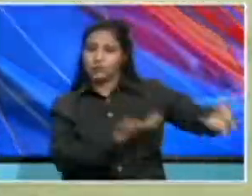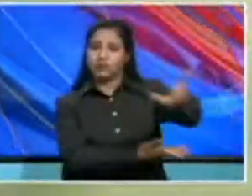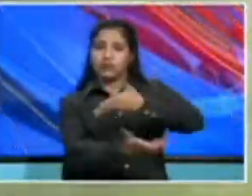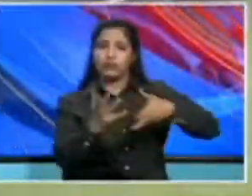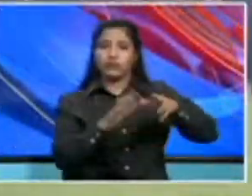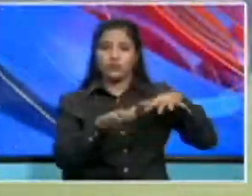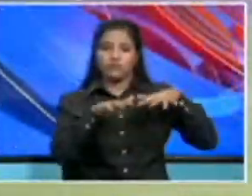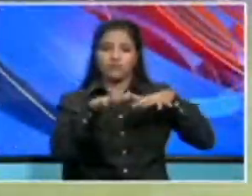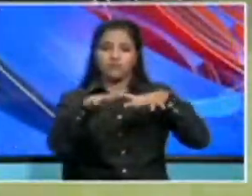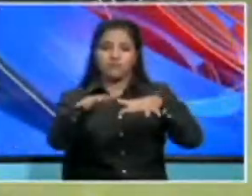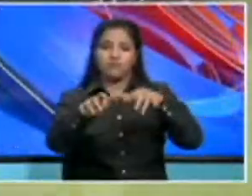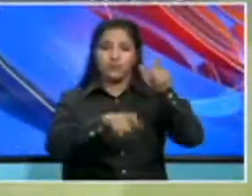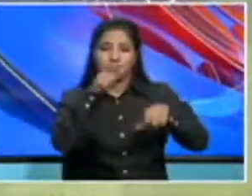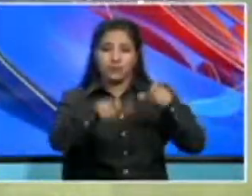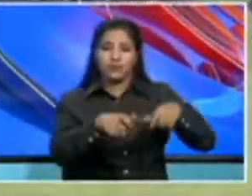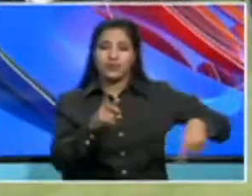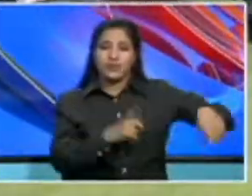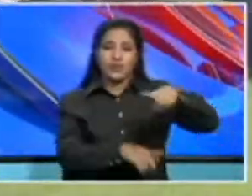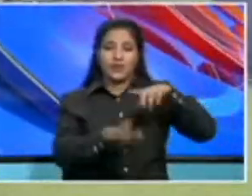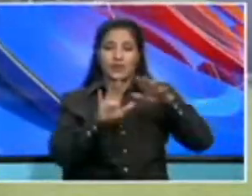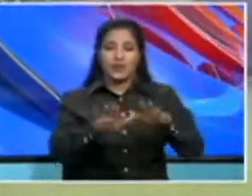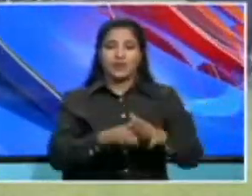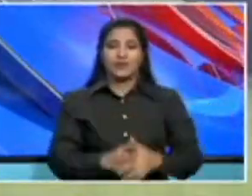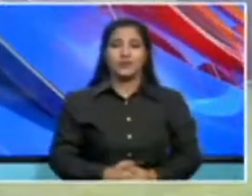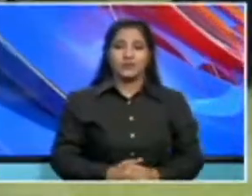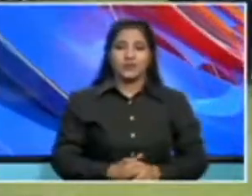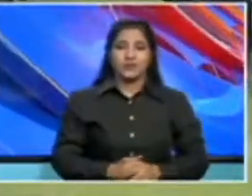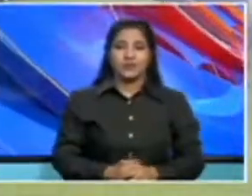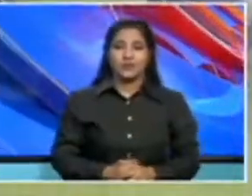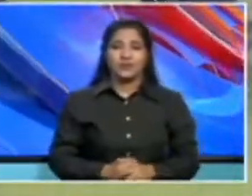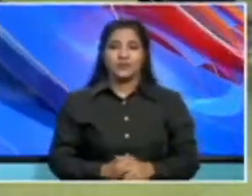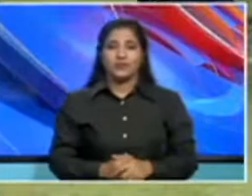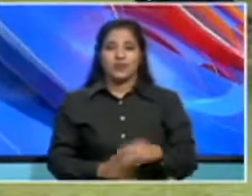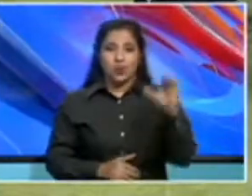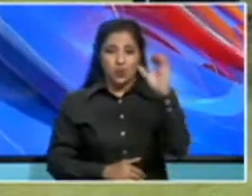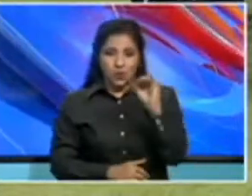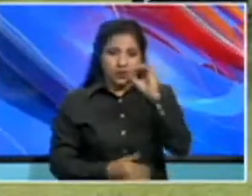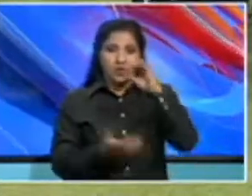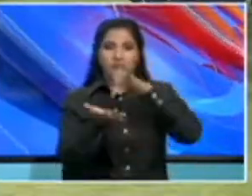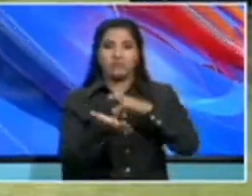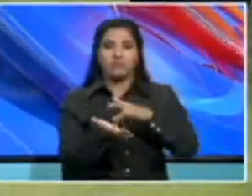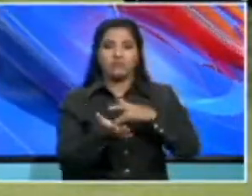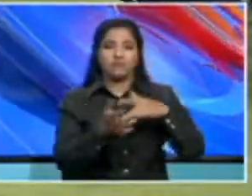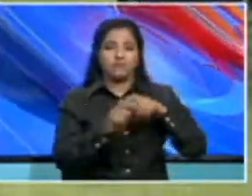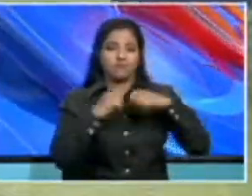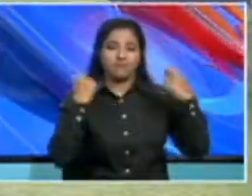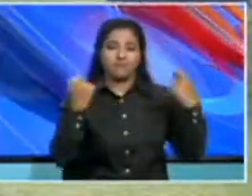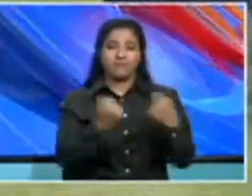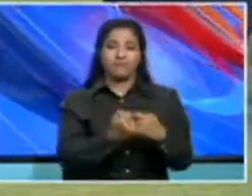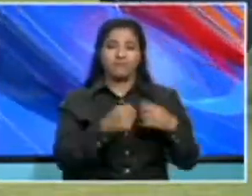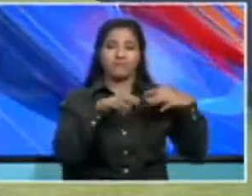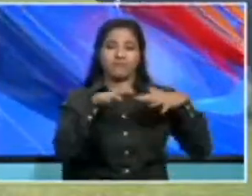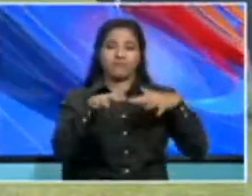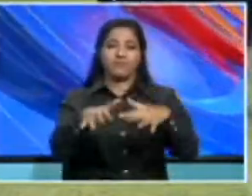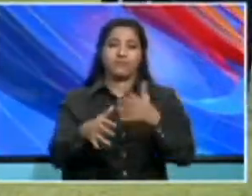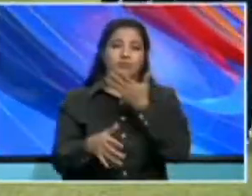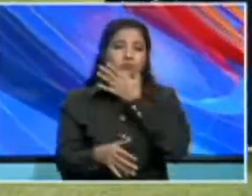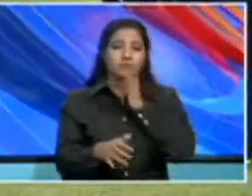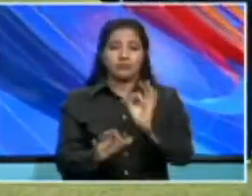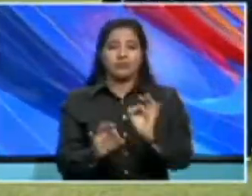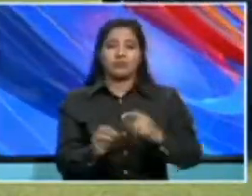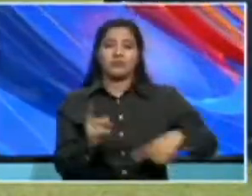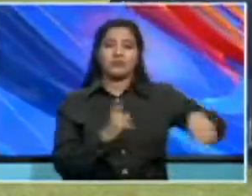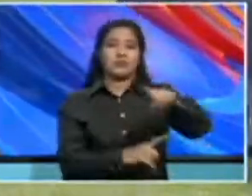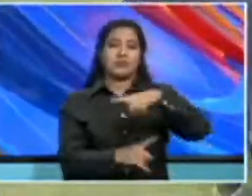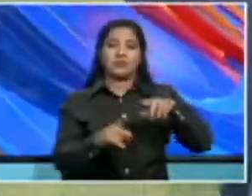Pretty small contingent compared to the others. Followed by Odisha. Odisha sees a massive focus on sport of